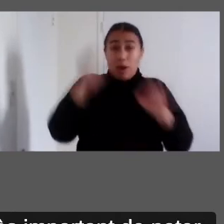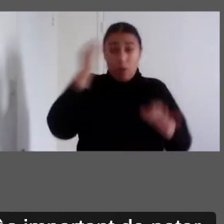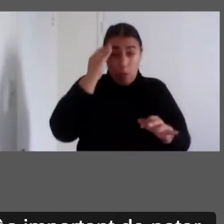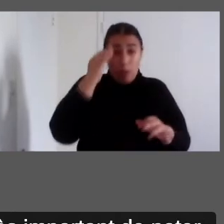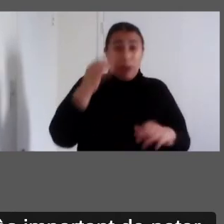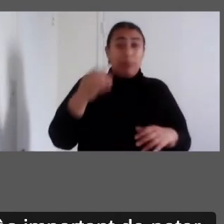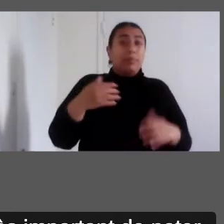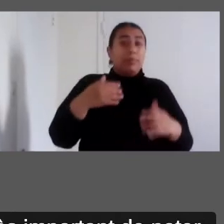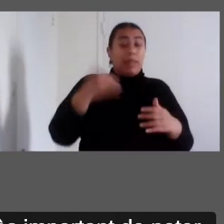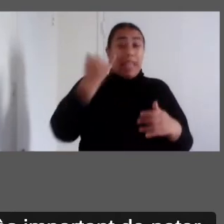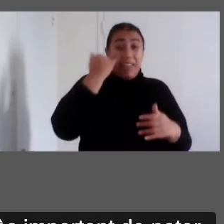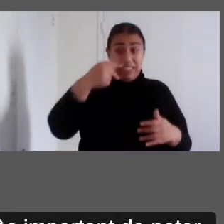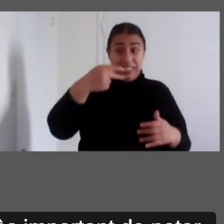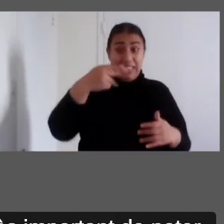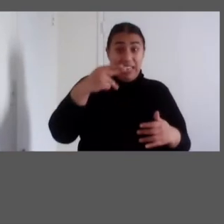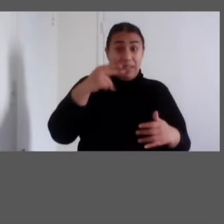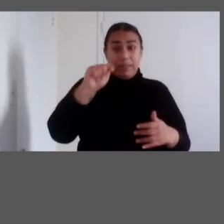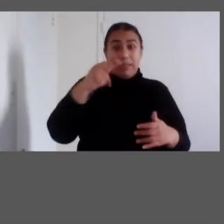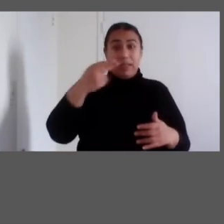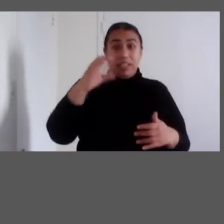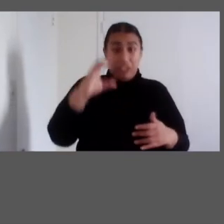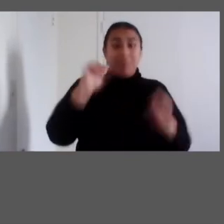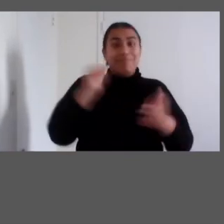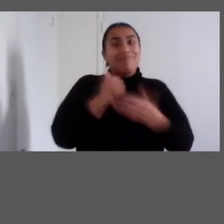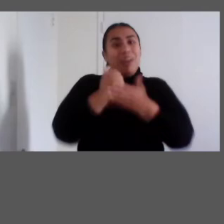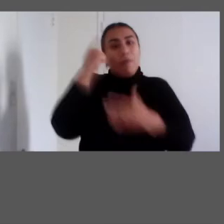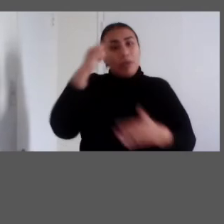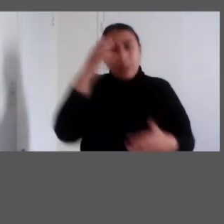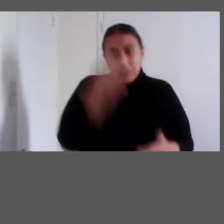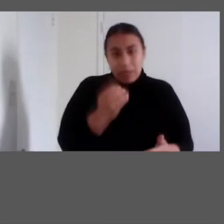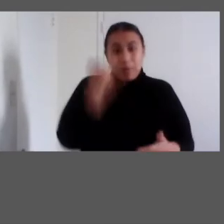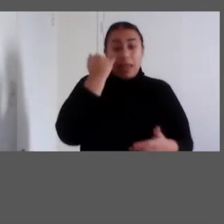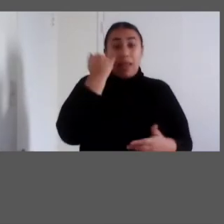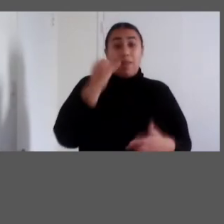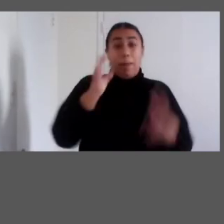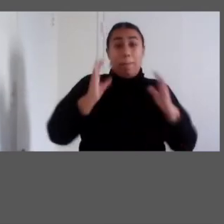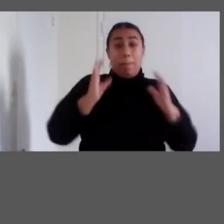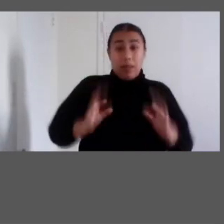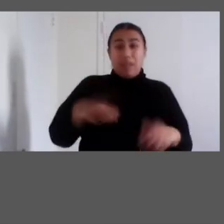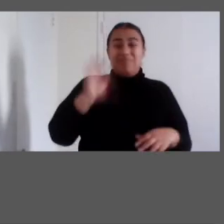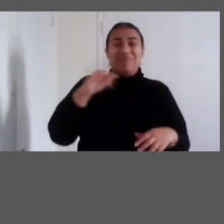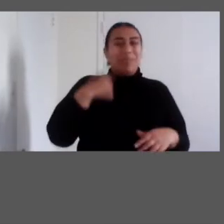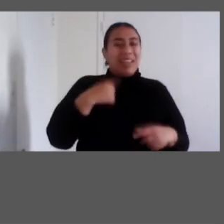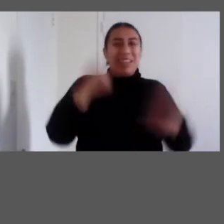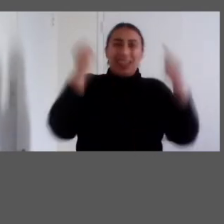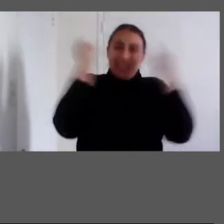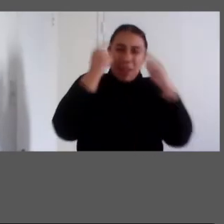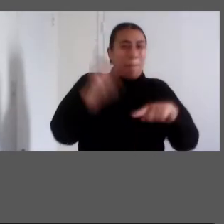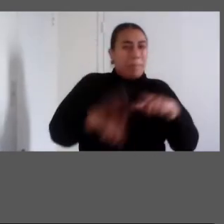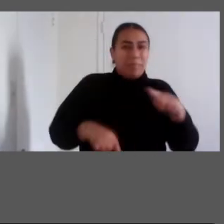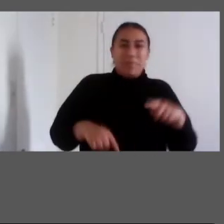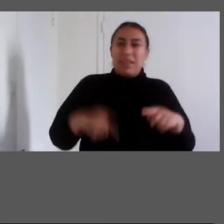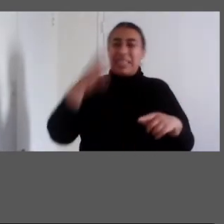important to note that it is dose dependent. Okay? We understand what we don't want to feel and we stay beneath it. THC can